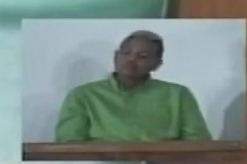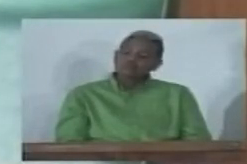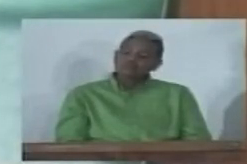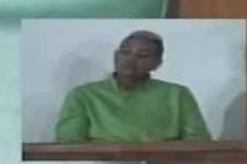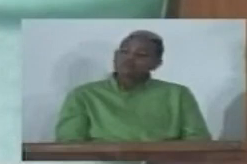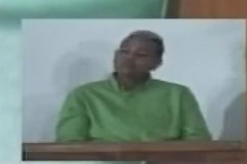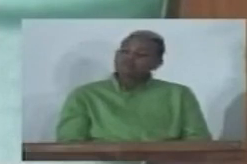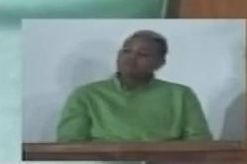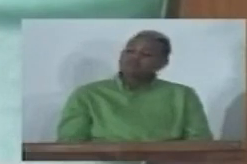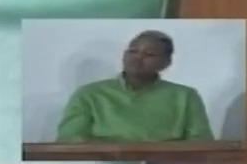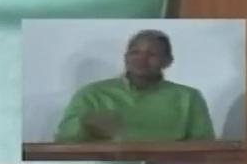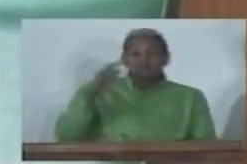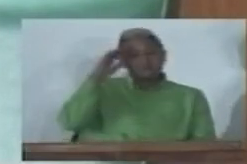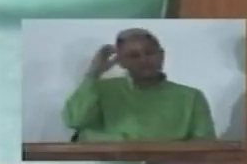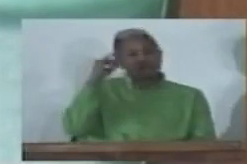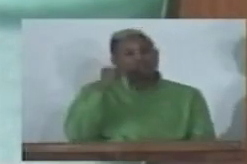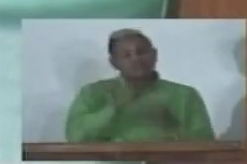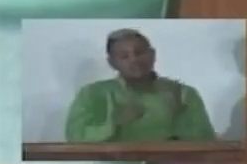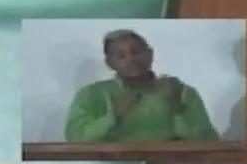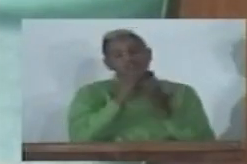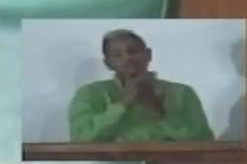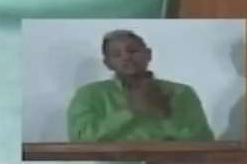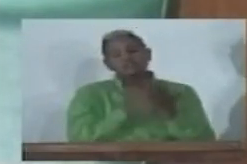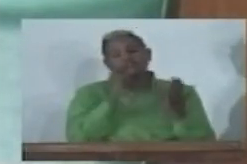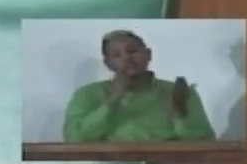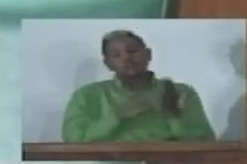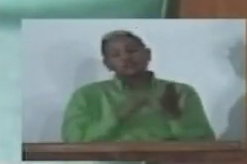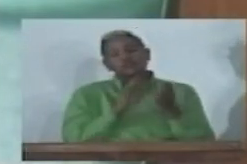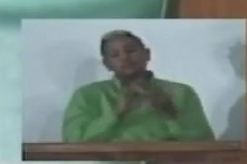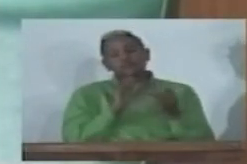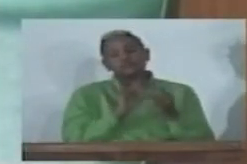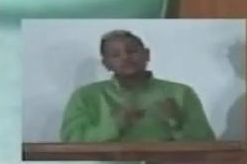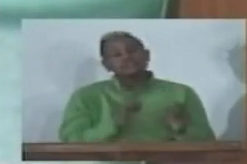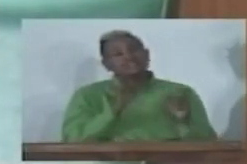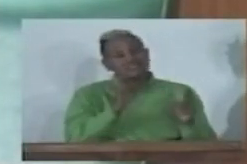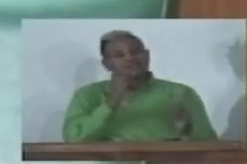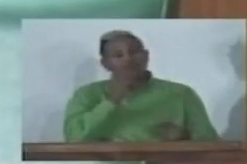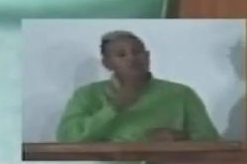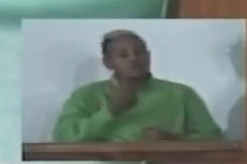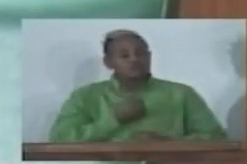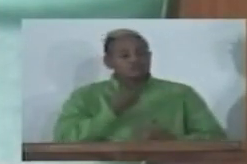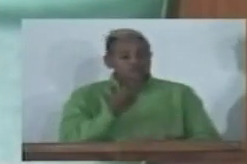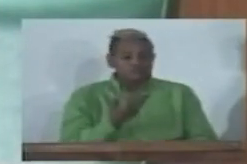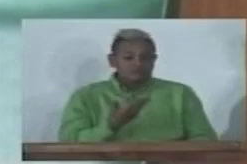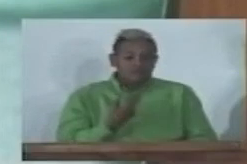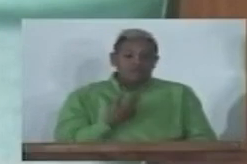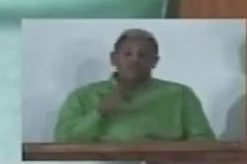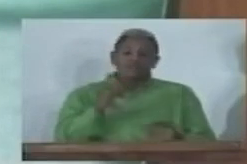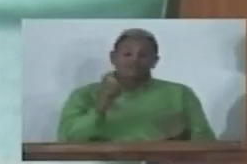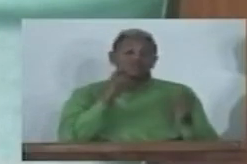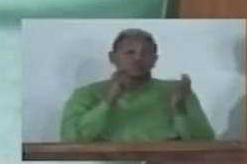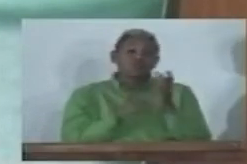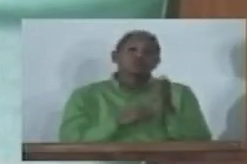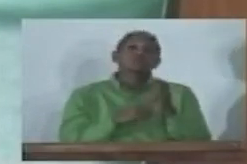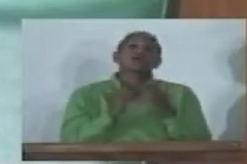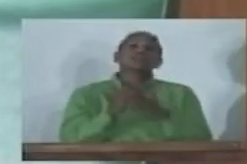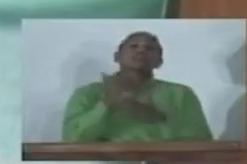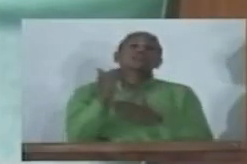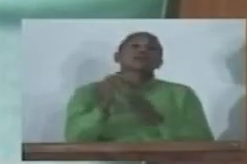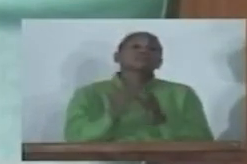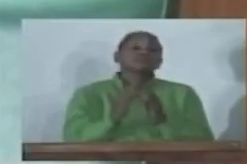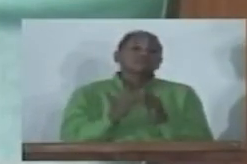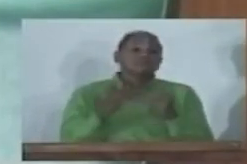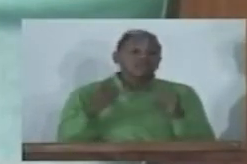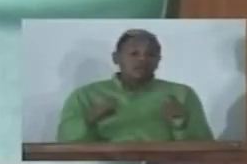last on our list for the notices of motions given orally, I beg to give notice that at the next meeting